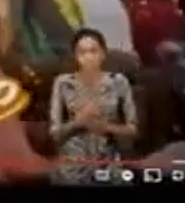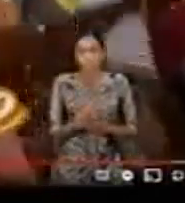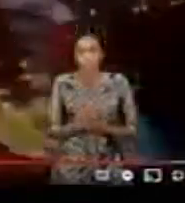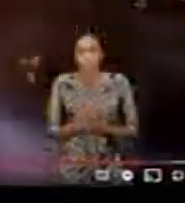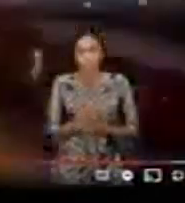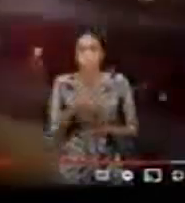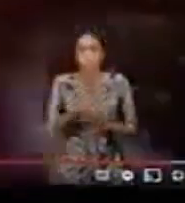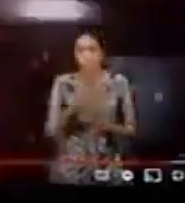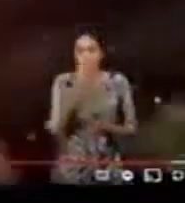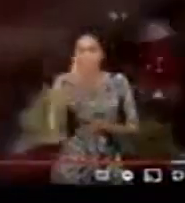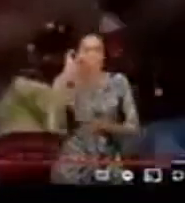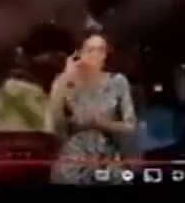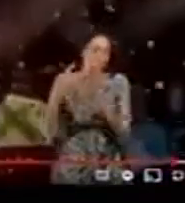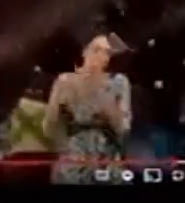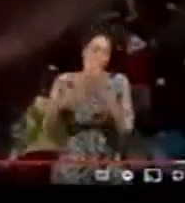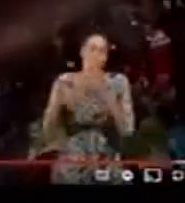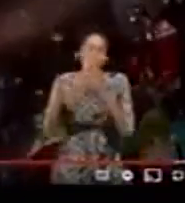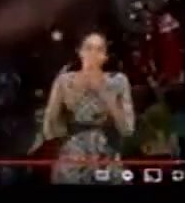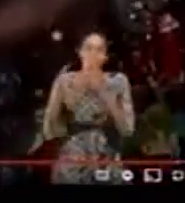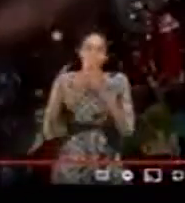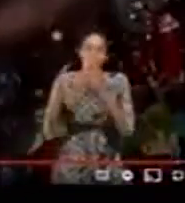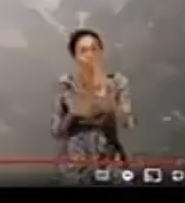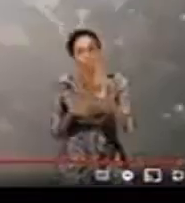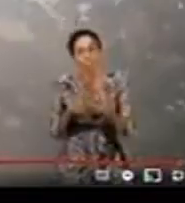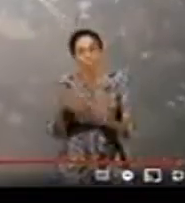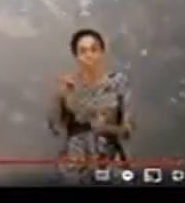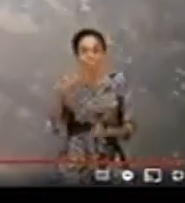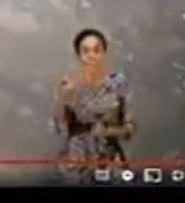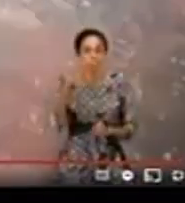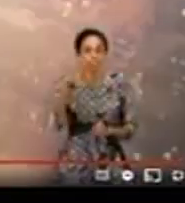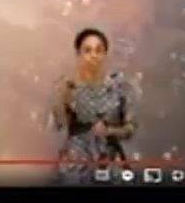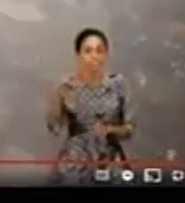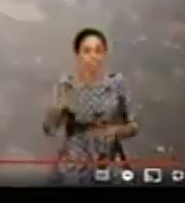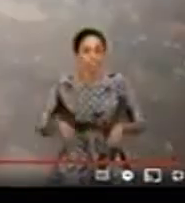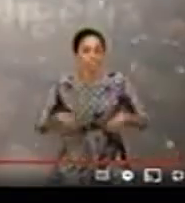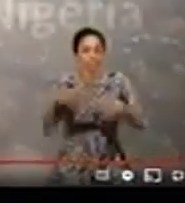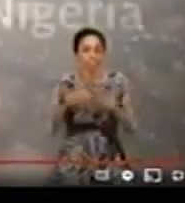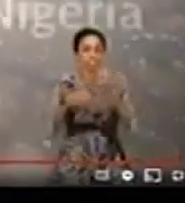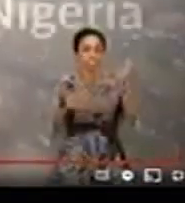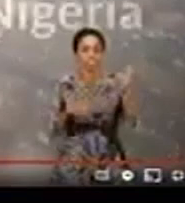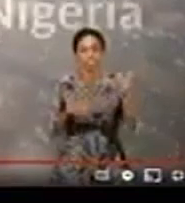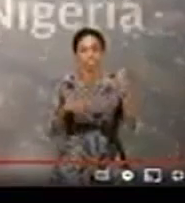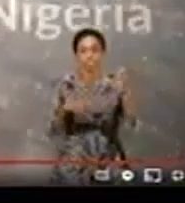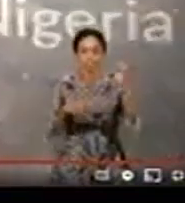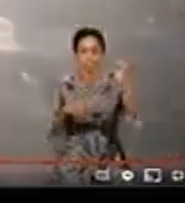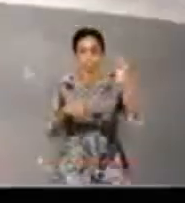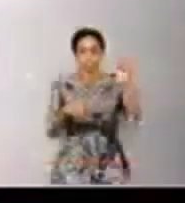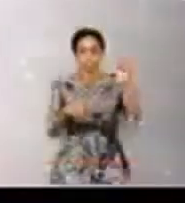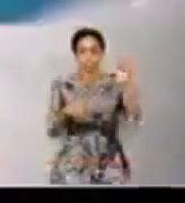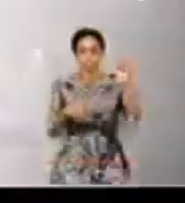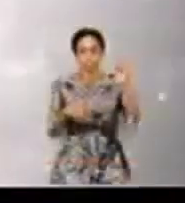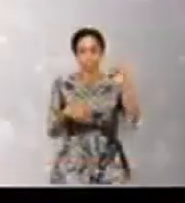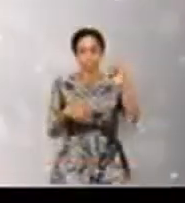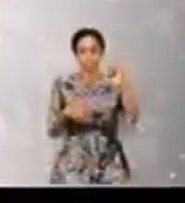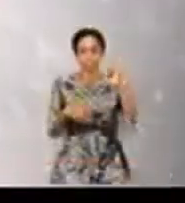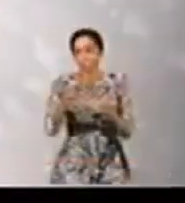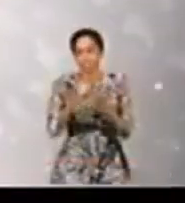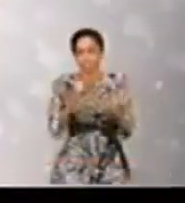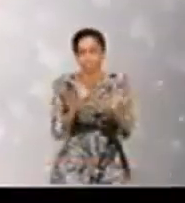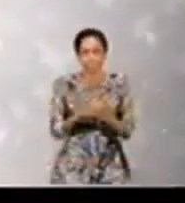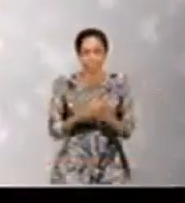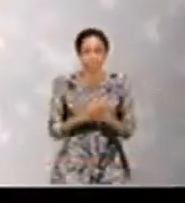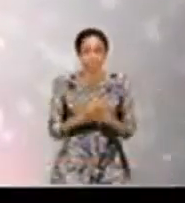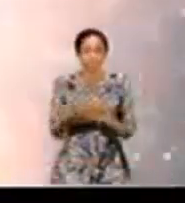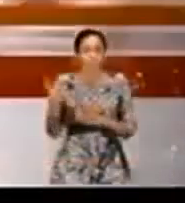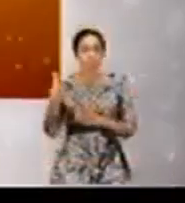It's a prophecy specifically for you in Ekiti State, Southwest Nigeria. The Global Crusade